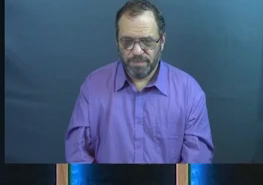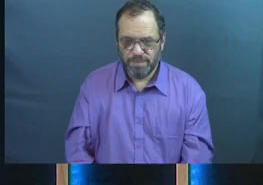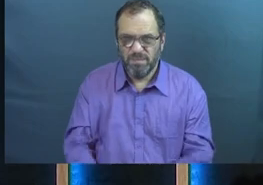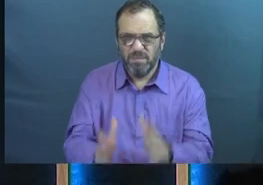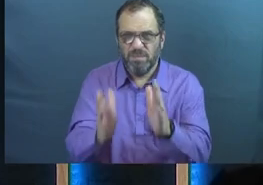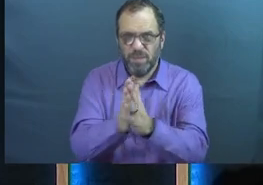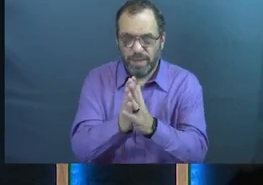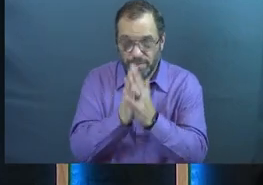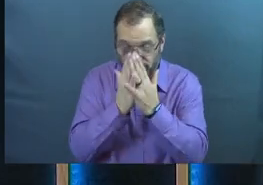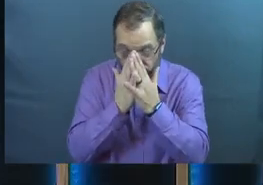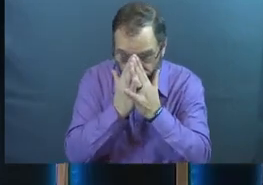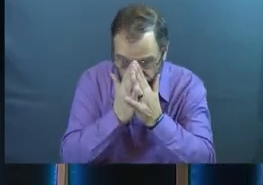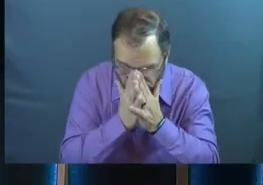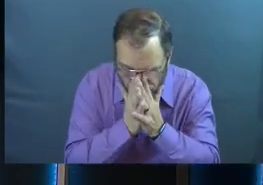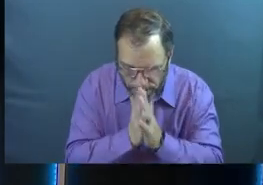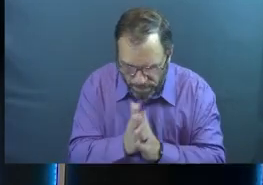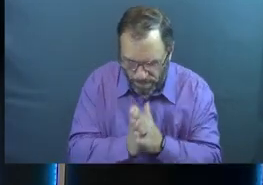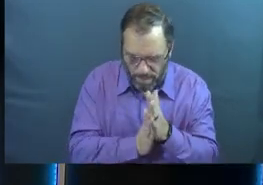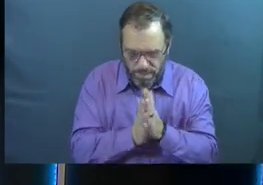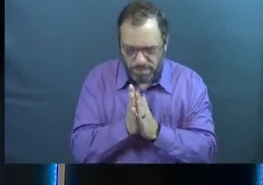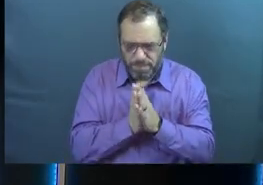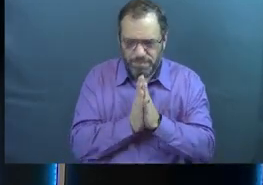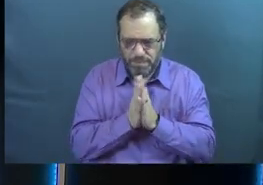We'll pray together.